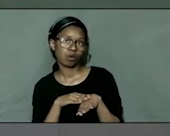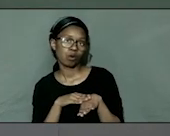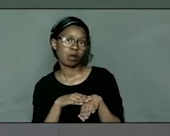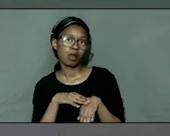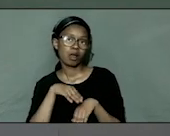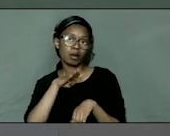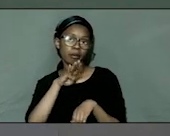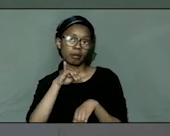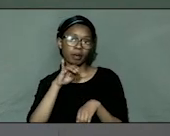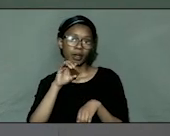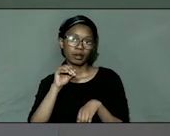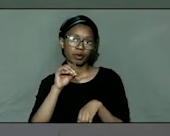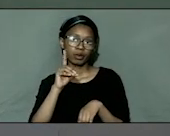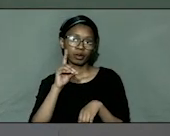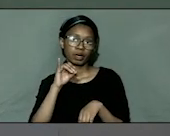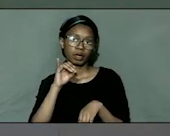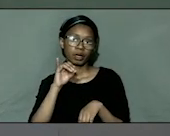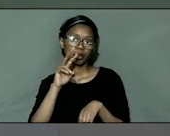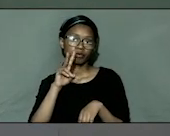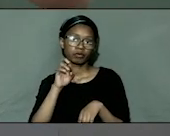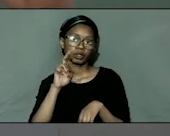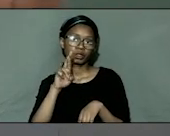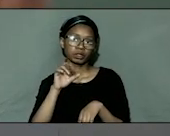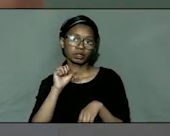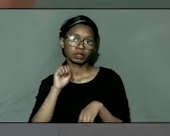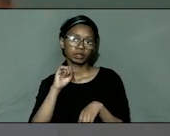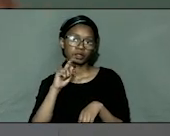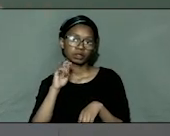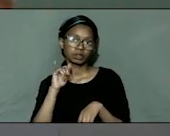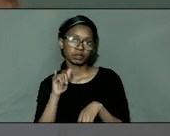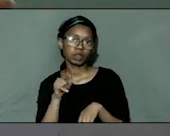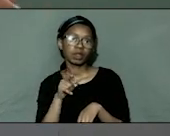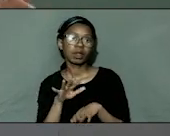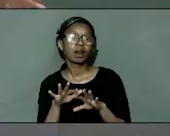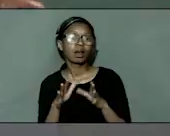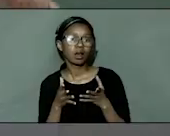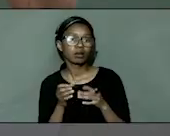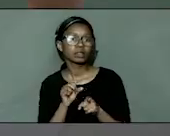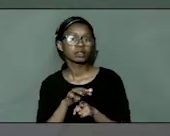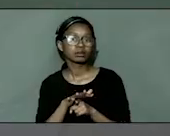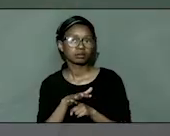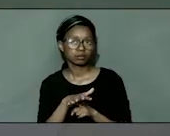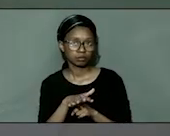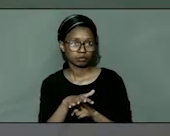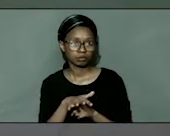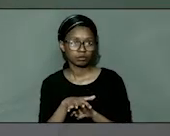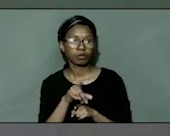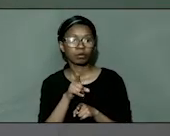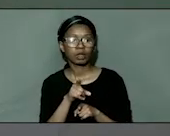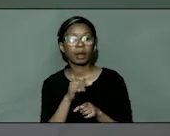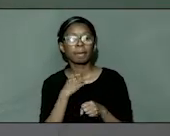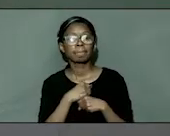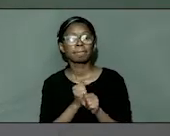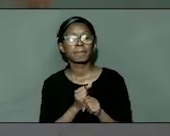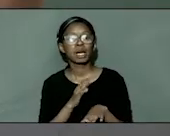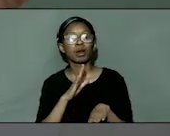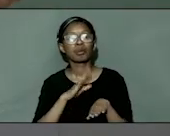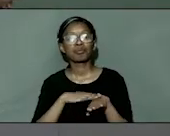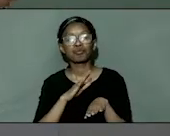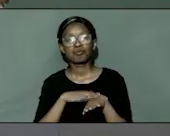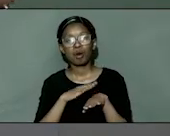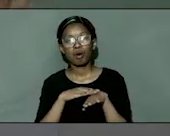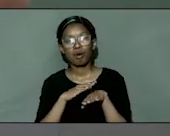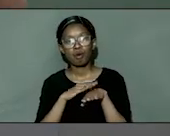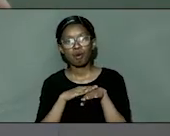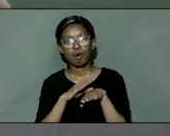biodiversity. So that is how speciation affects biodiversity. It increases